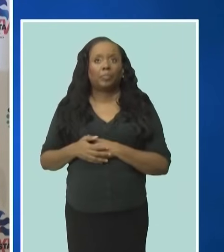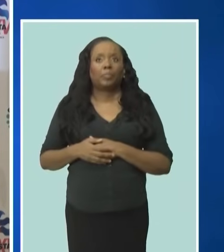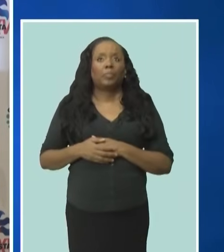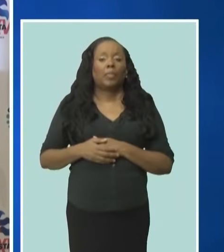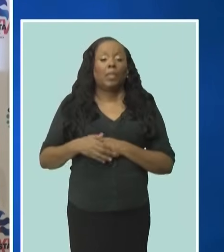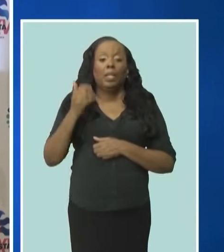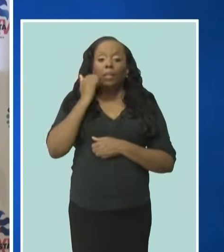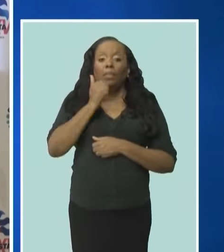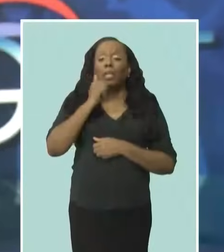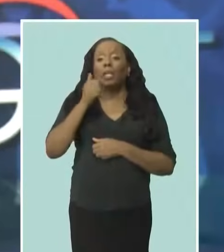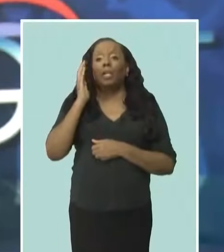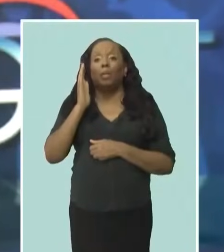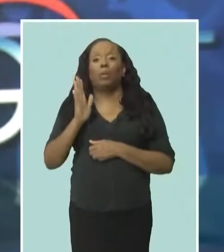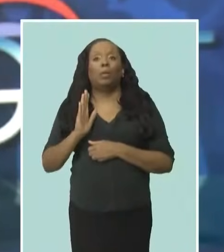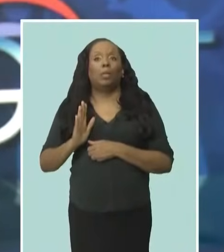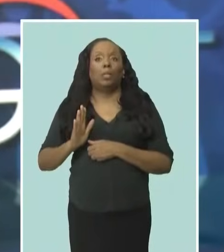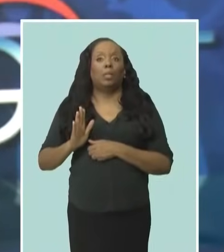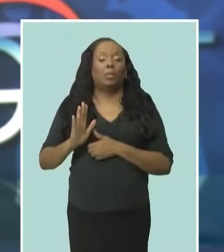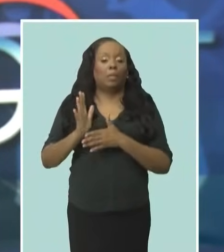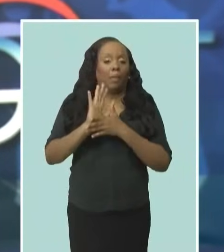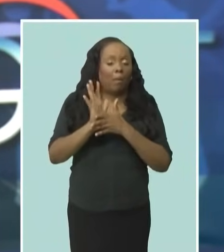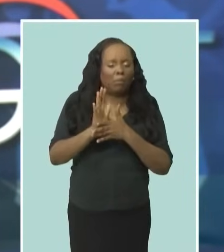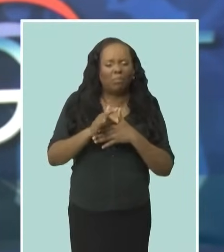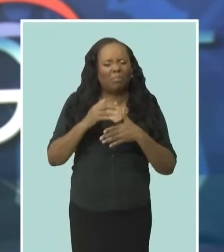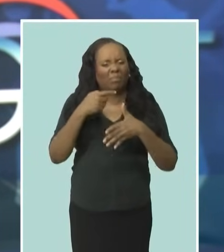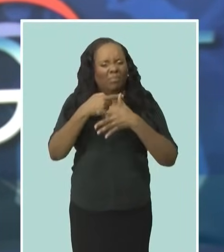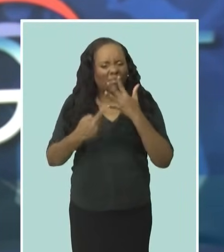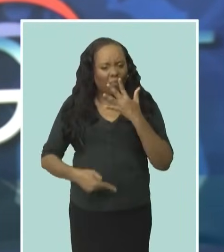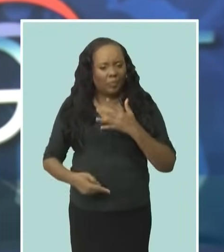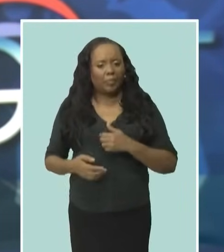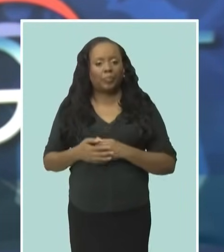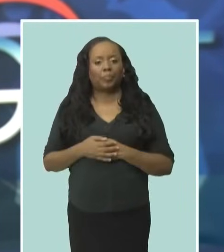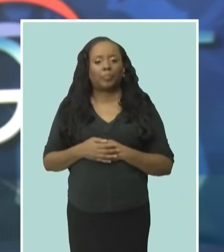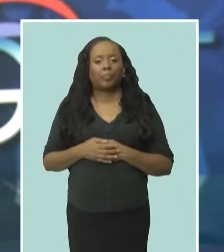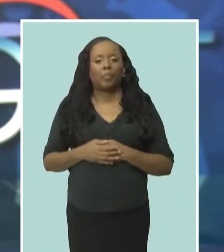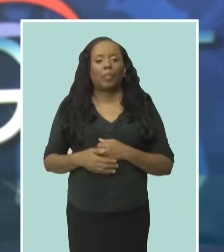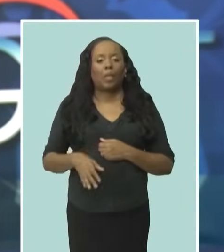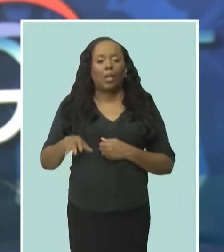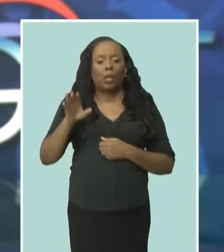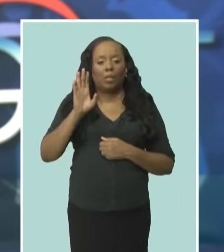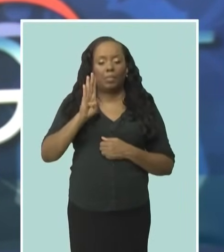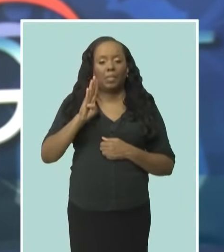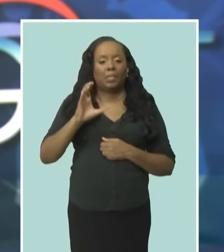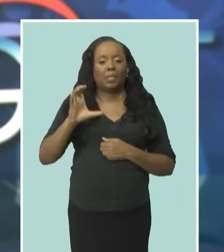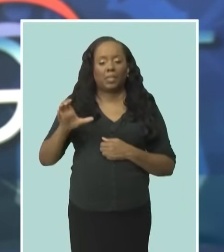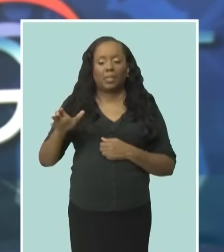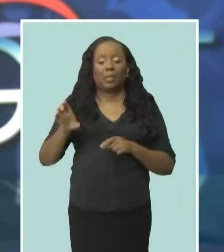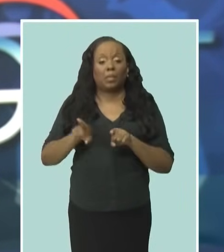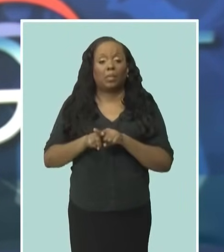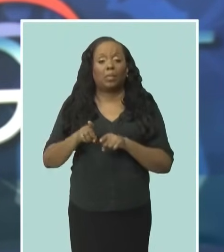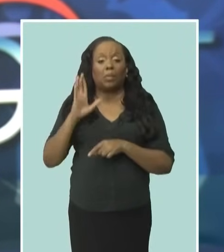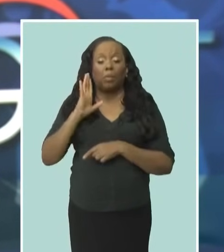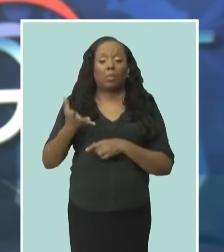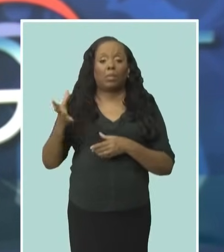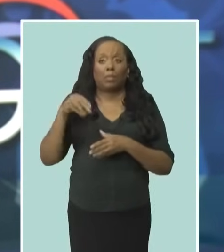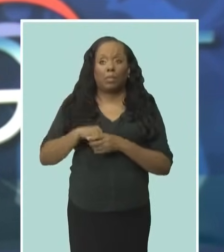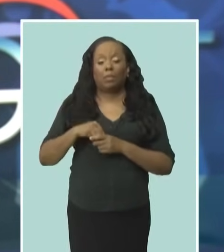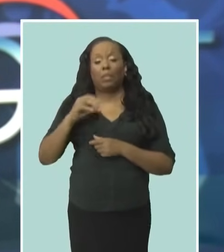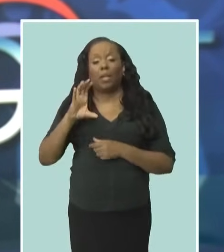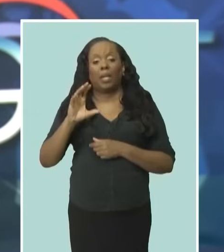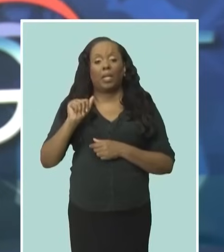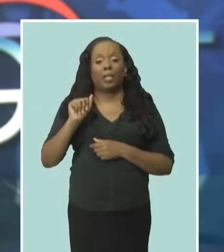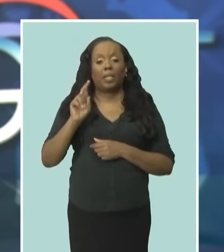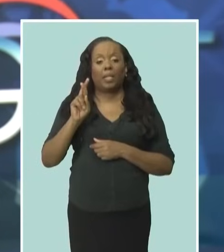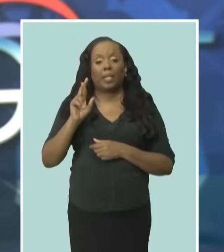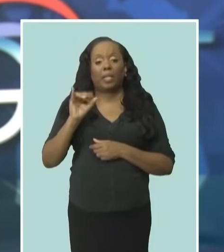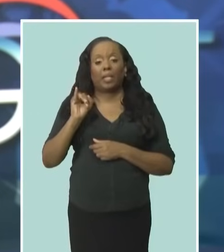film screenings. The Barbados Community College will be one of the focal points for the upcoming Carifesta 15. The